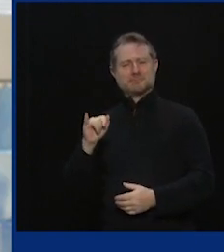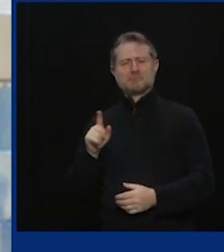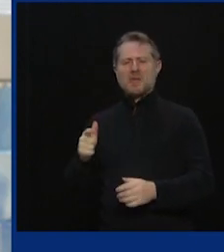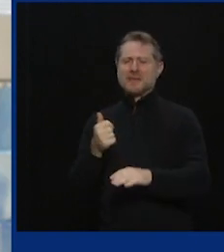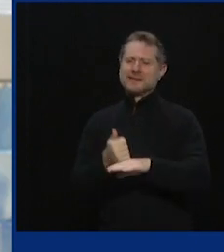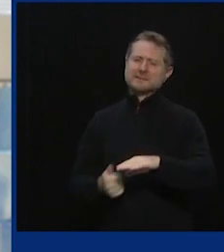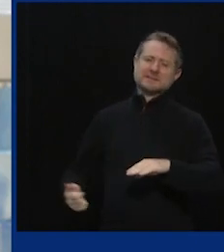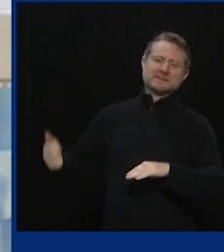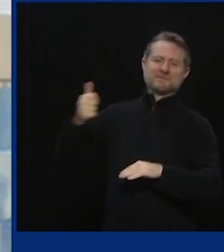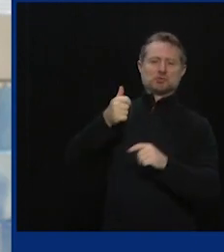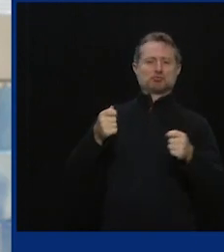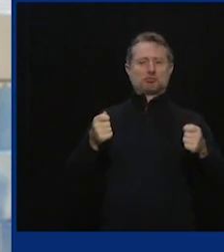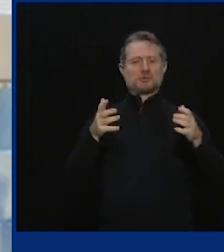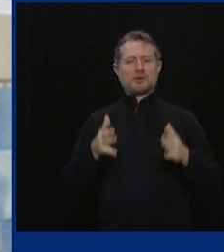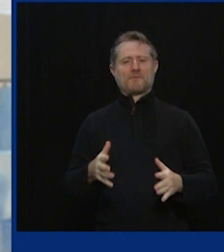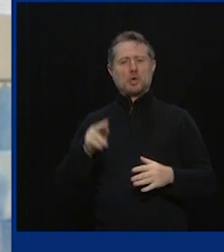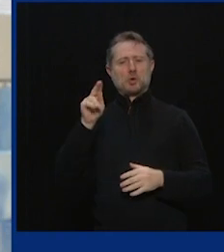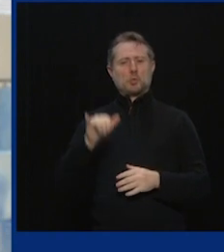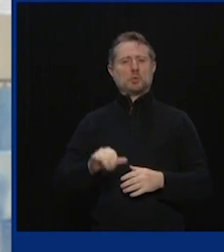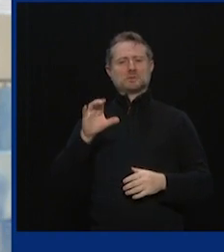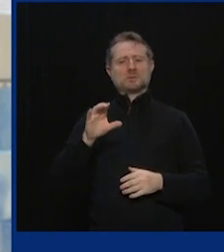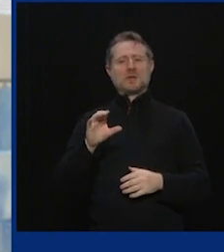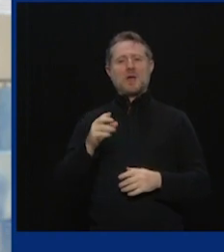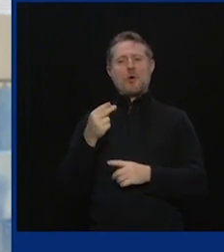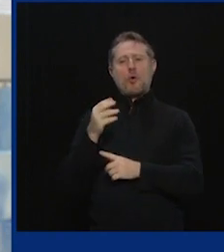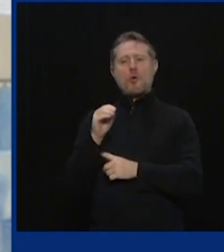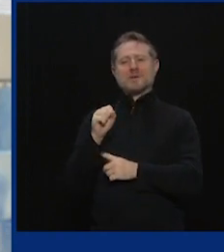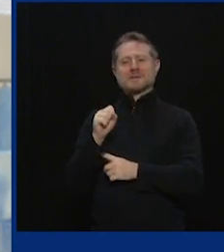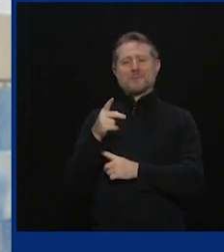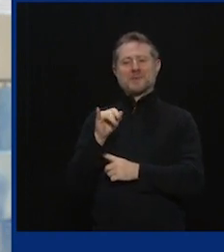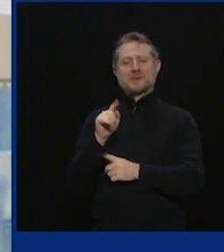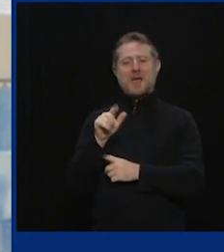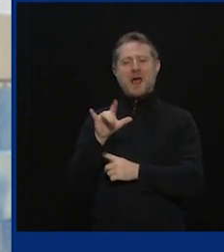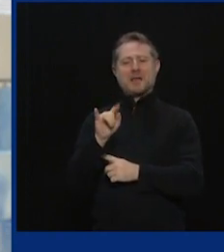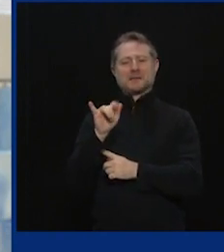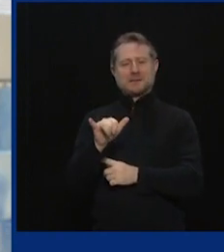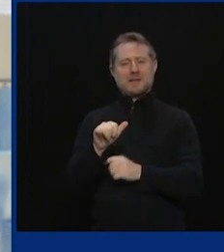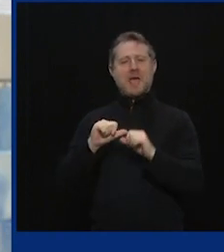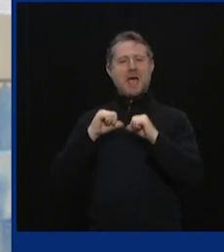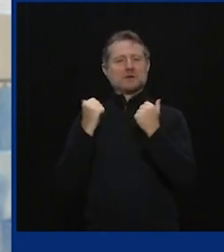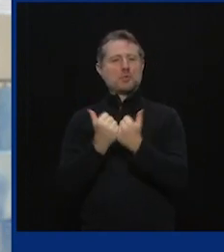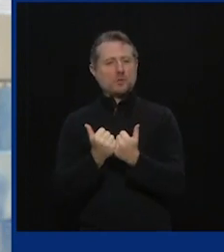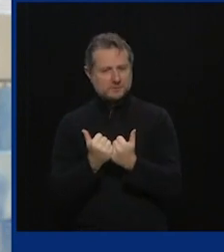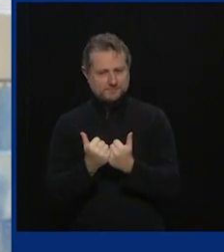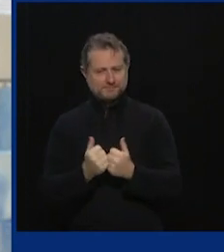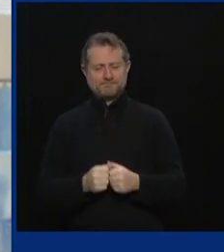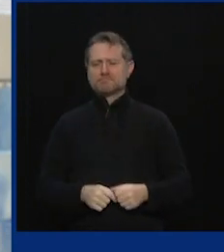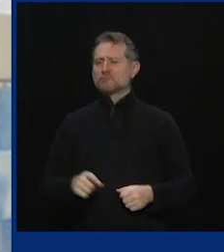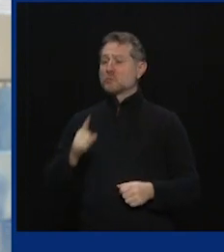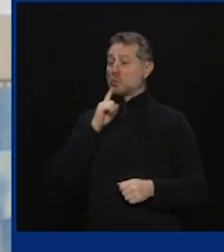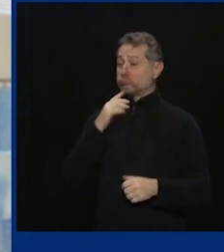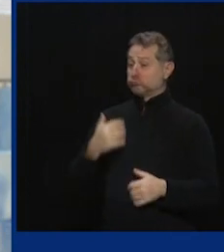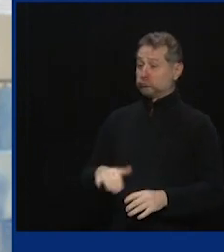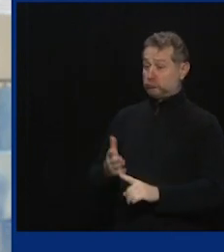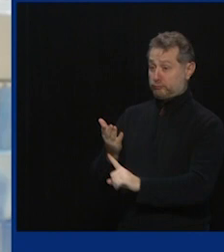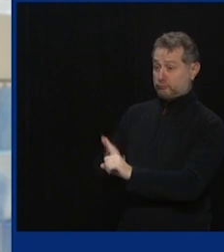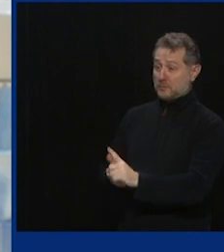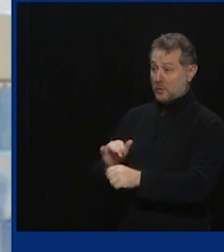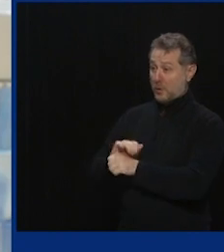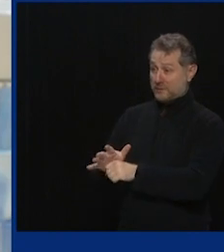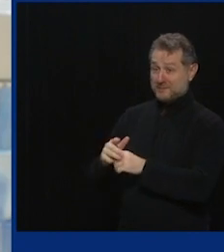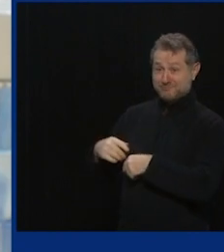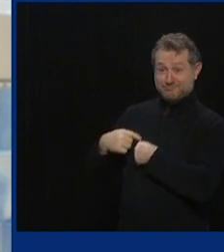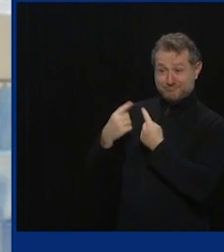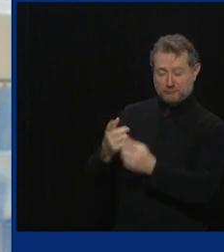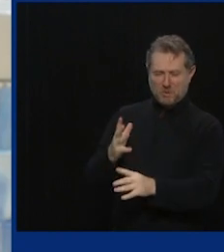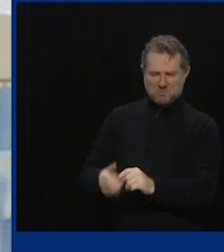Hospitality Association. I can't think of another industry that's been harder hit than the hospitality industry in the state of New York than